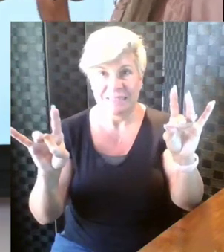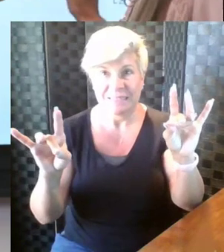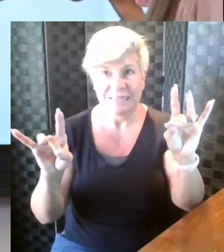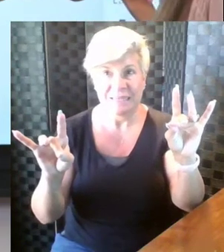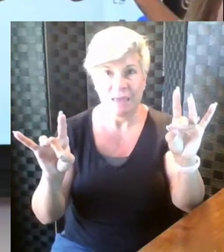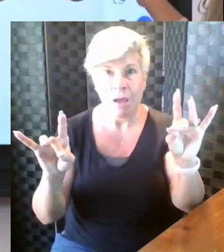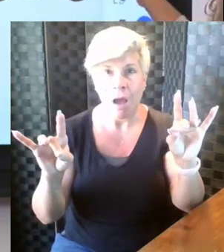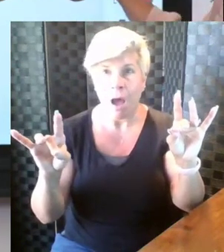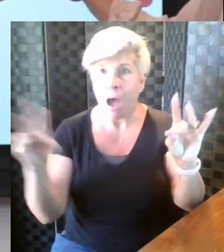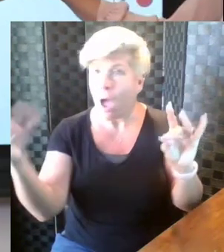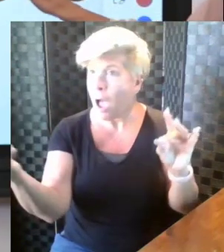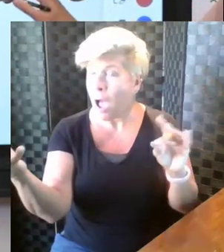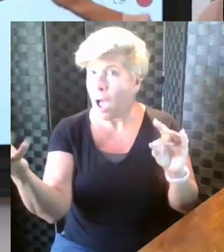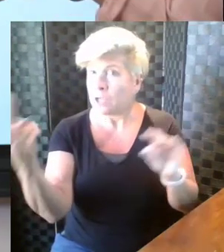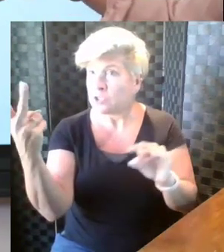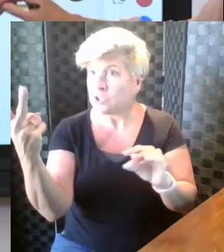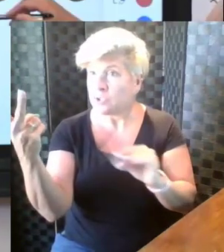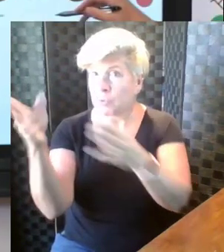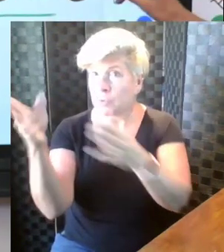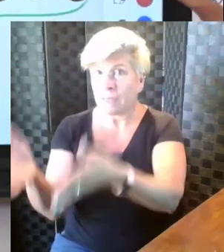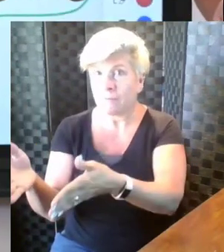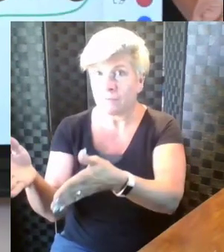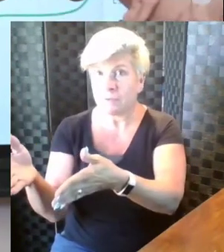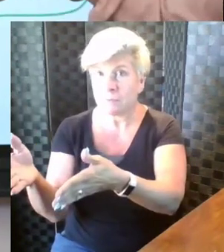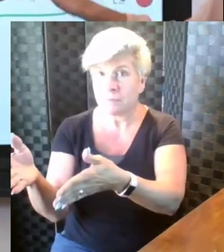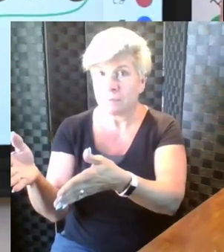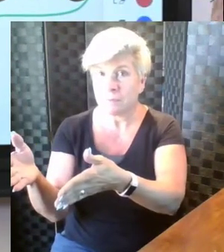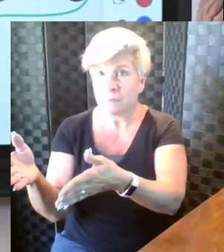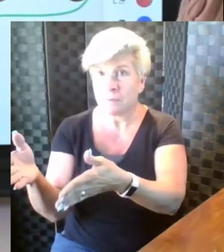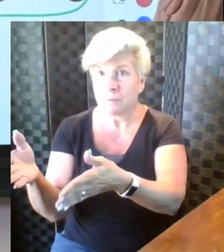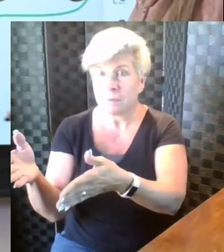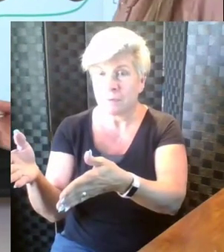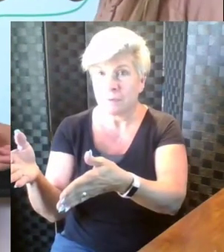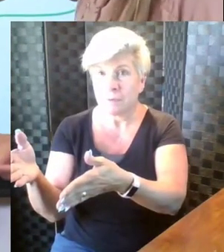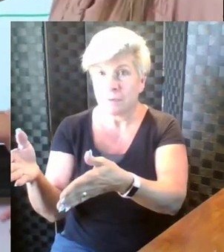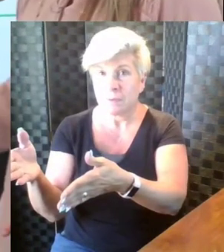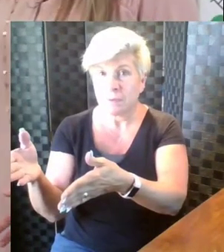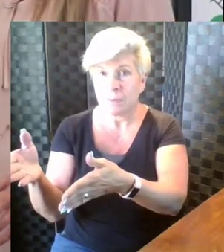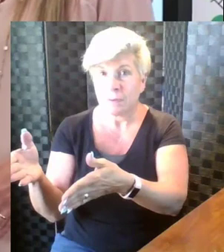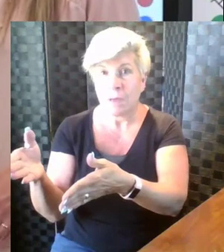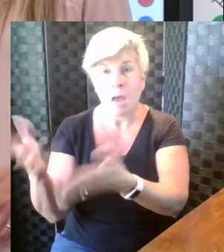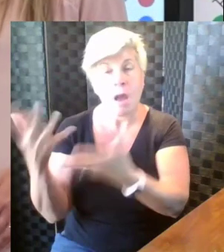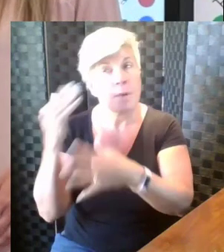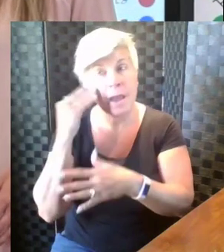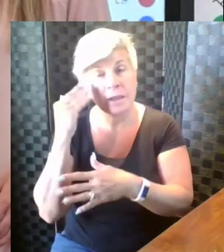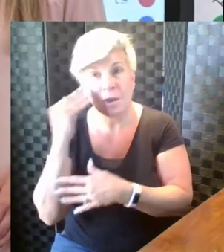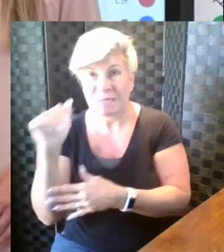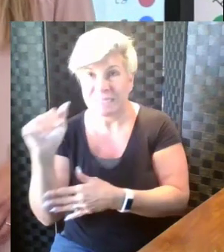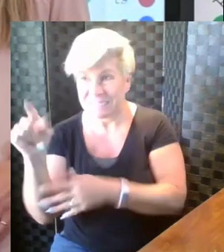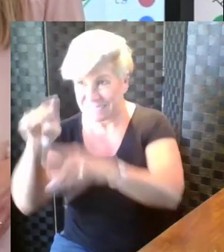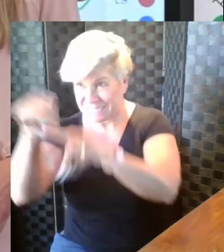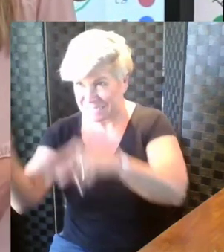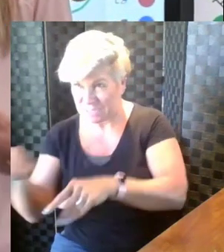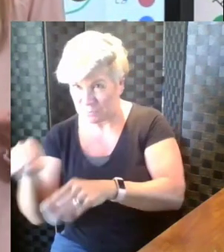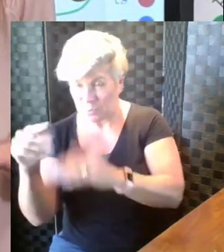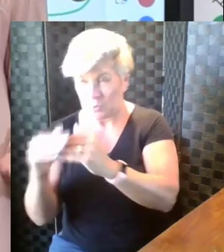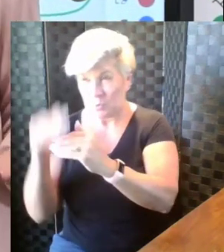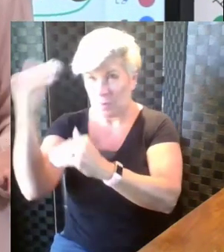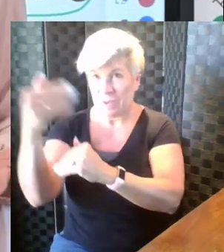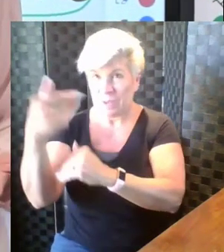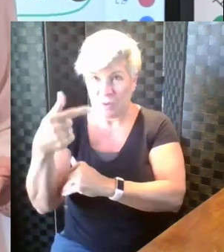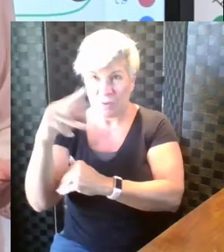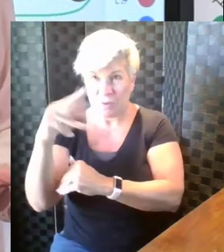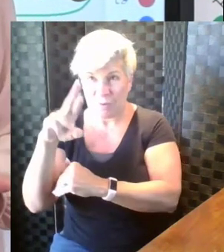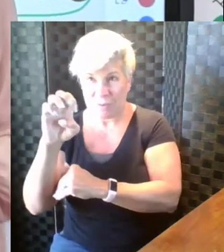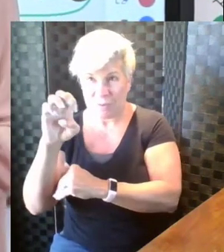8, and we saw that we had some, left over. So we already knew that this group would be greater or had